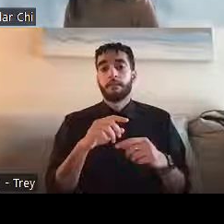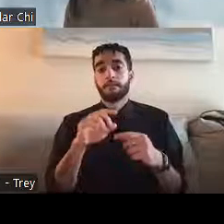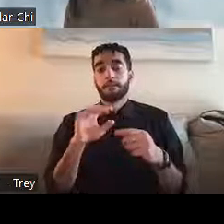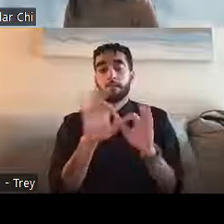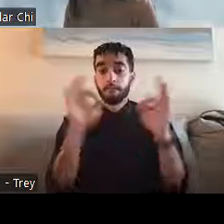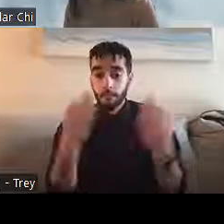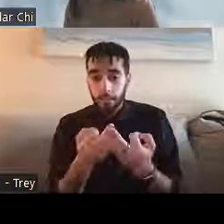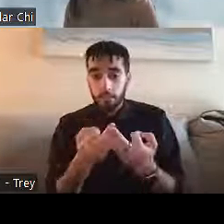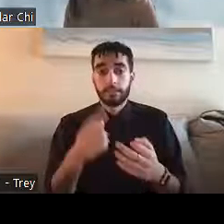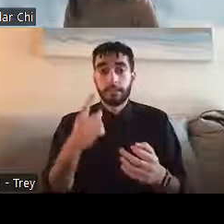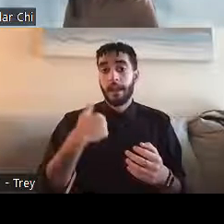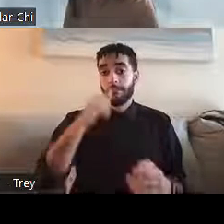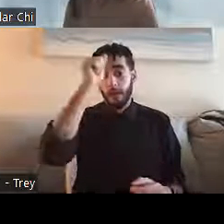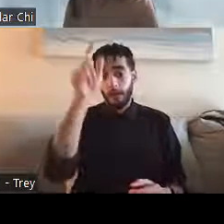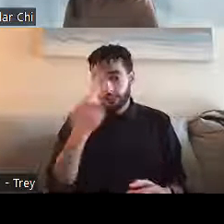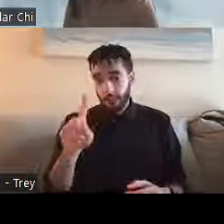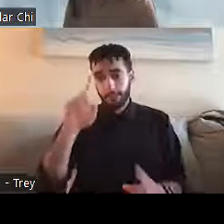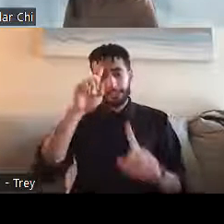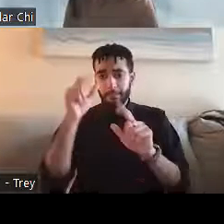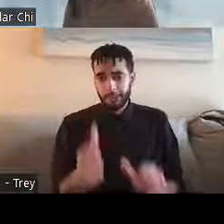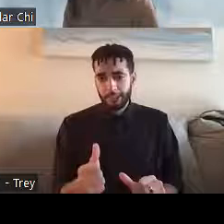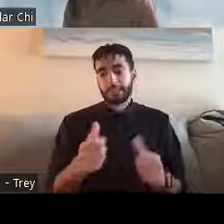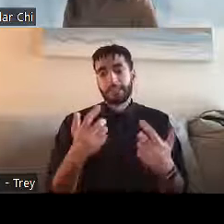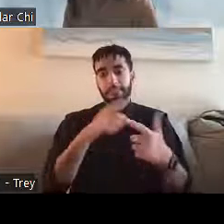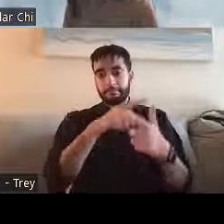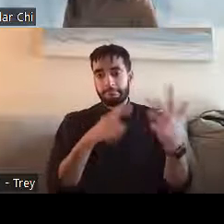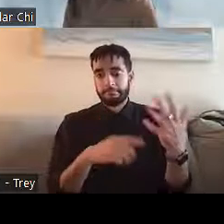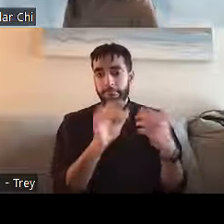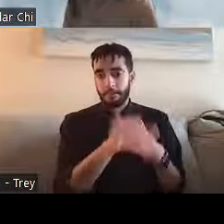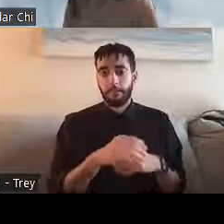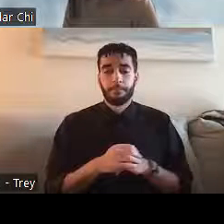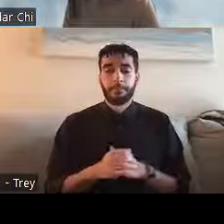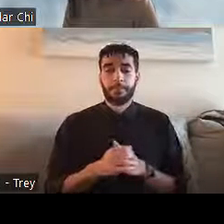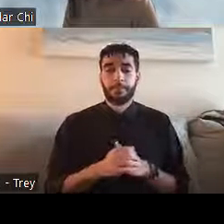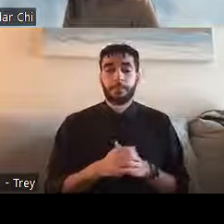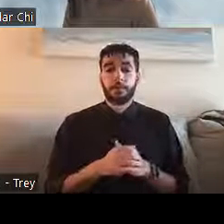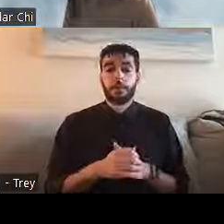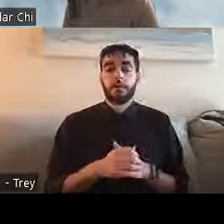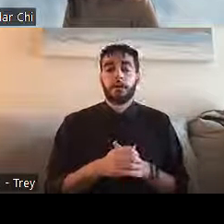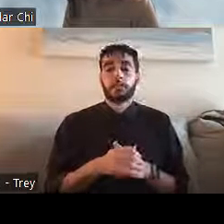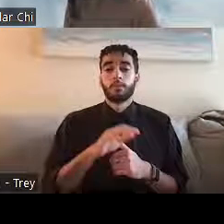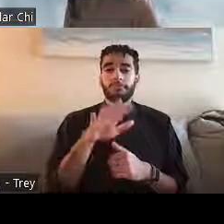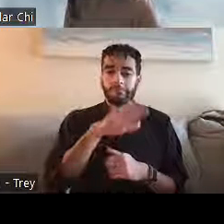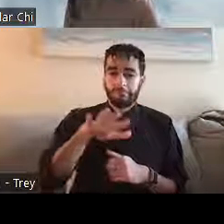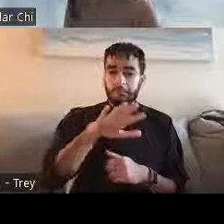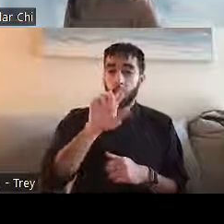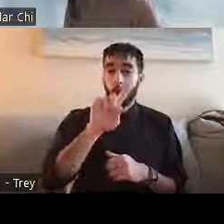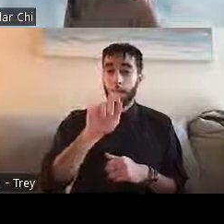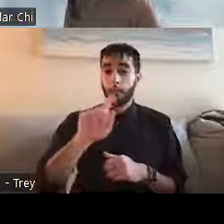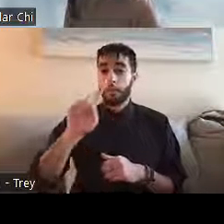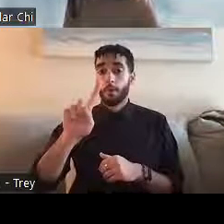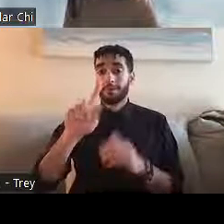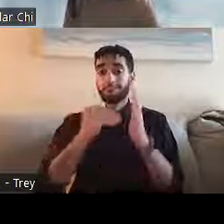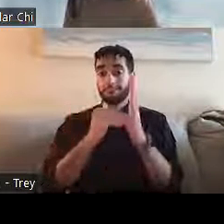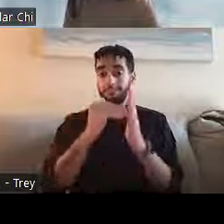other CID. And this means that we have an estimated 1.1 million California residents who